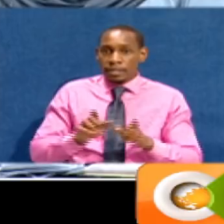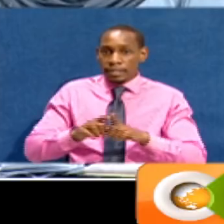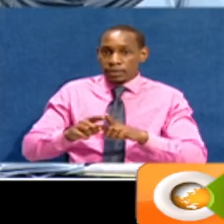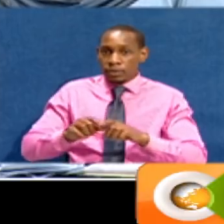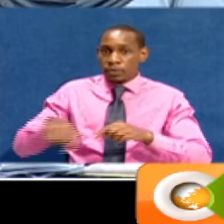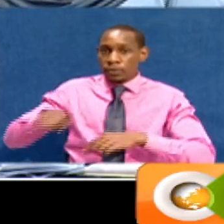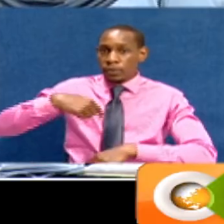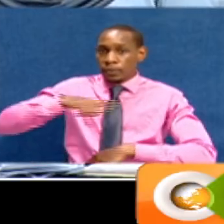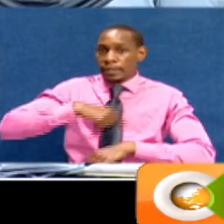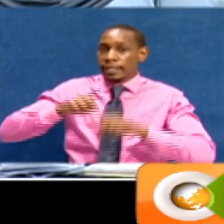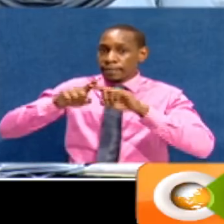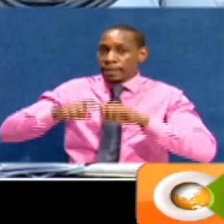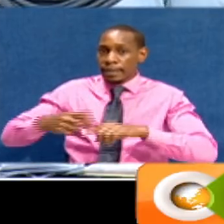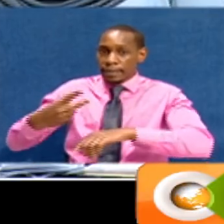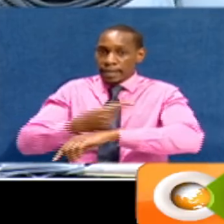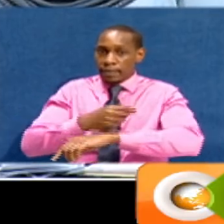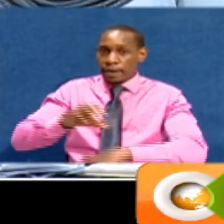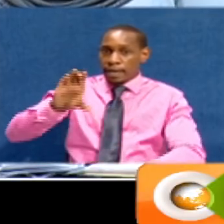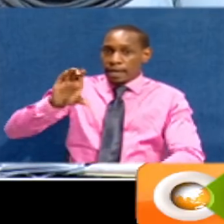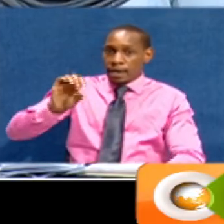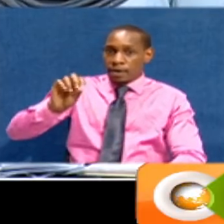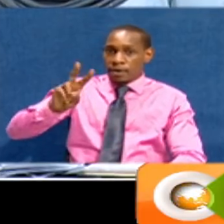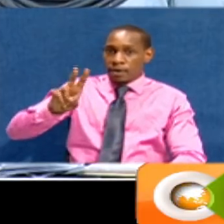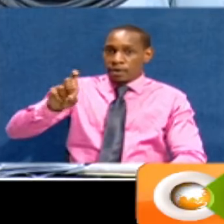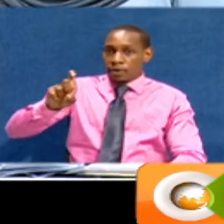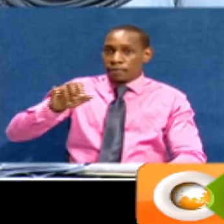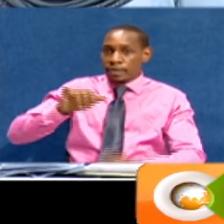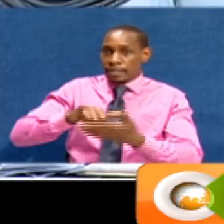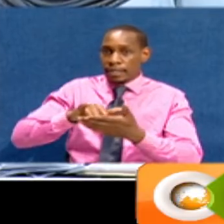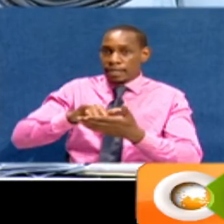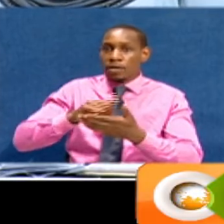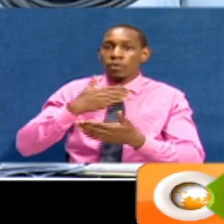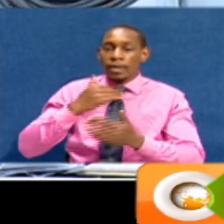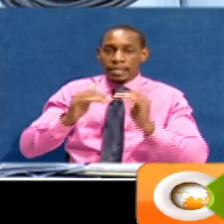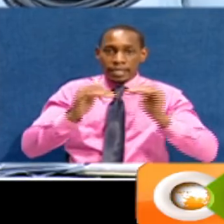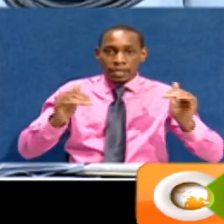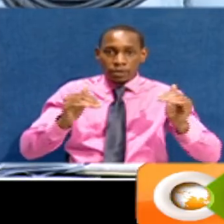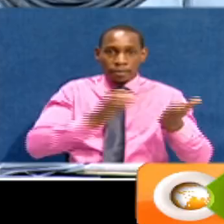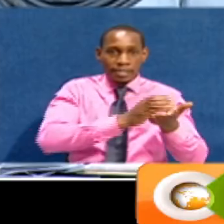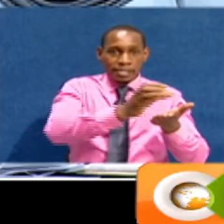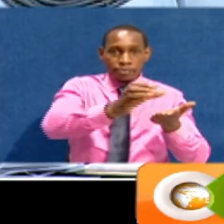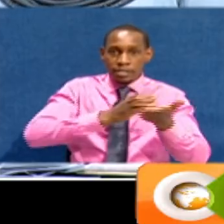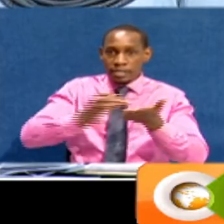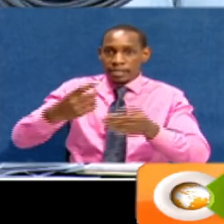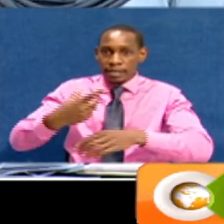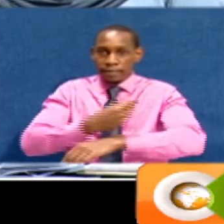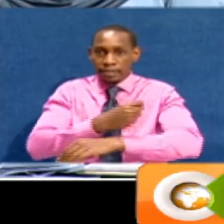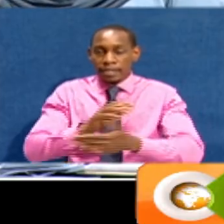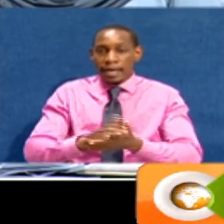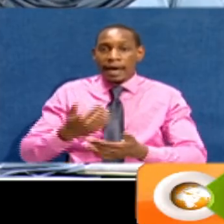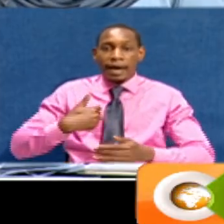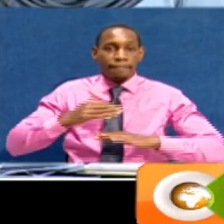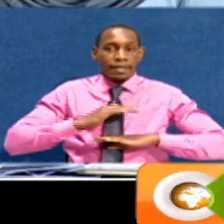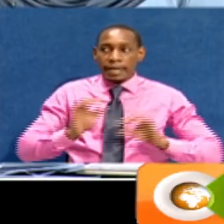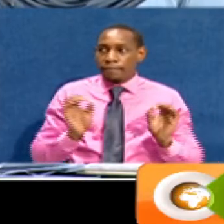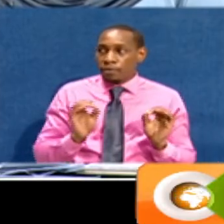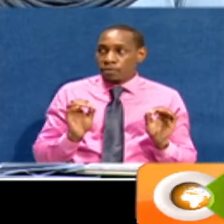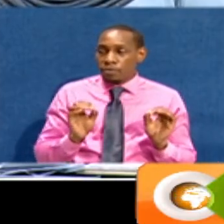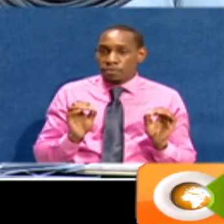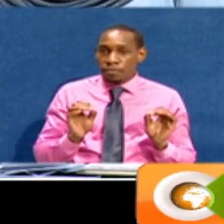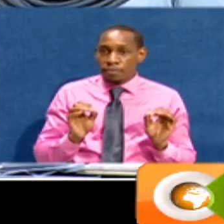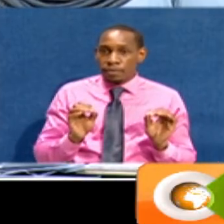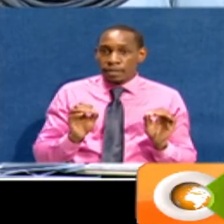about tunapatiwa through the COVAX initiative, which tries to at least make sure that there's equitable distribution of the vaccines. They don't even have enough